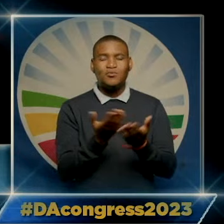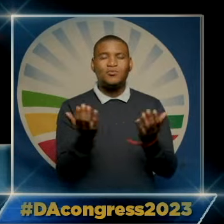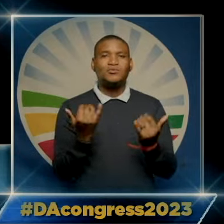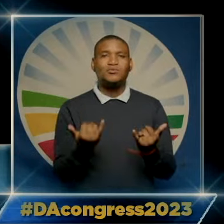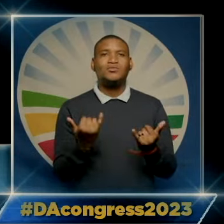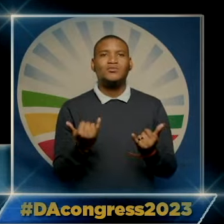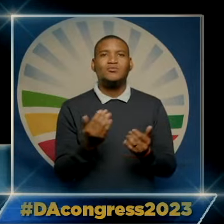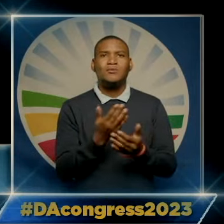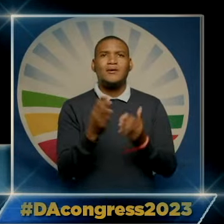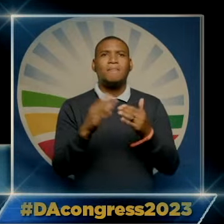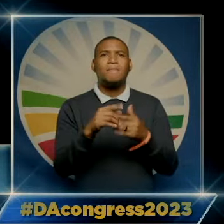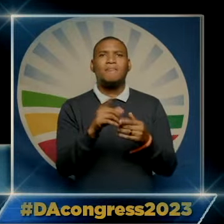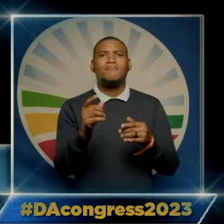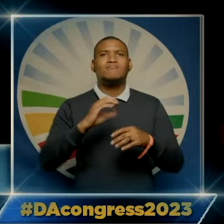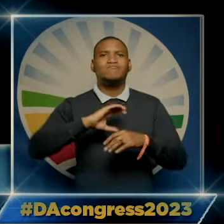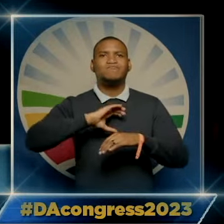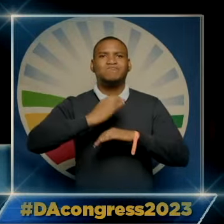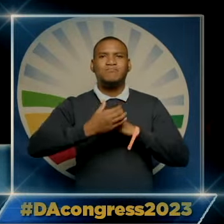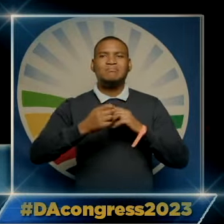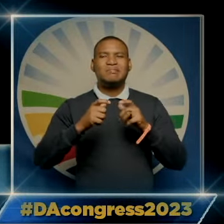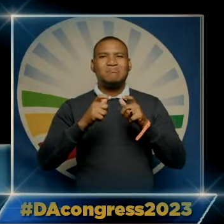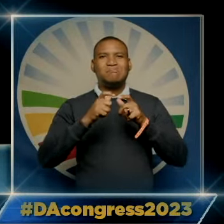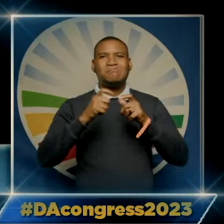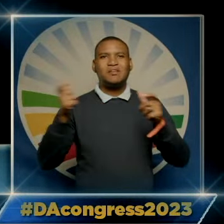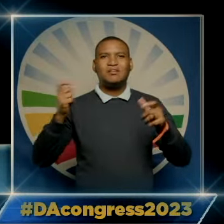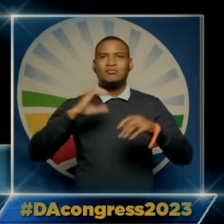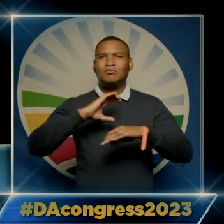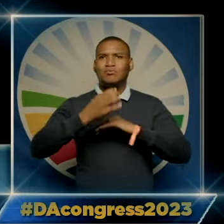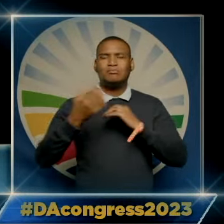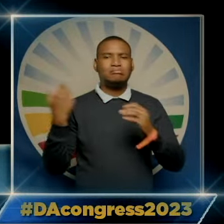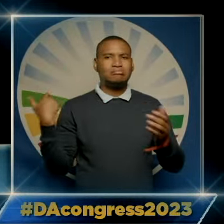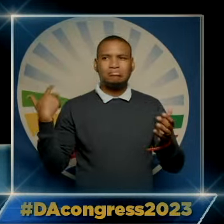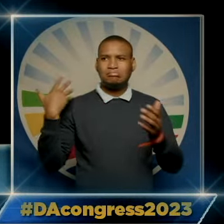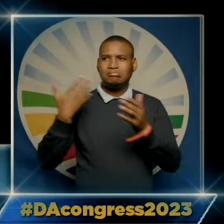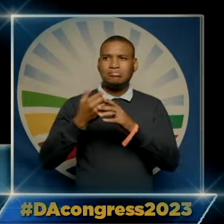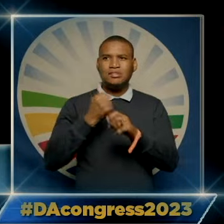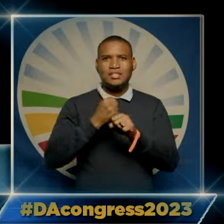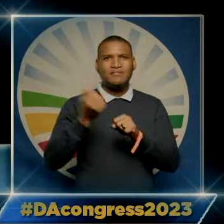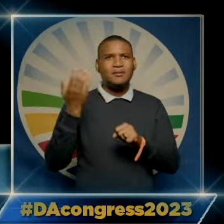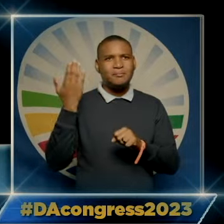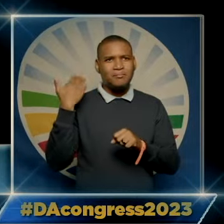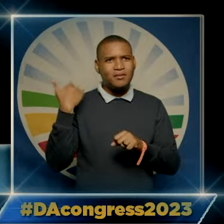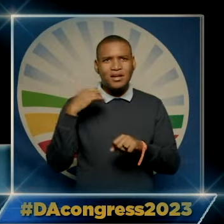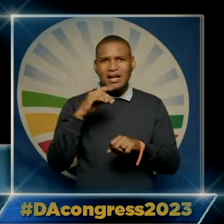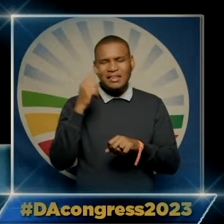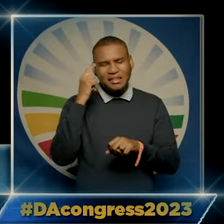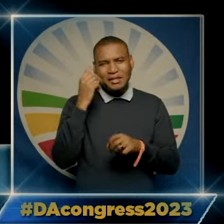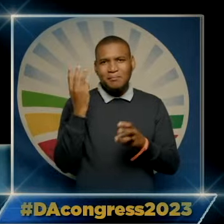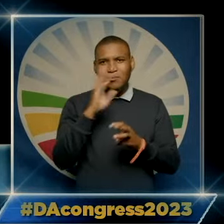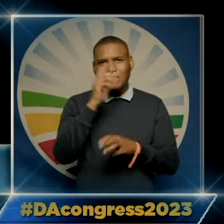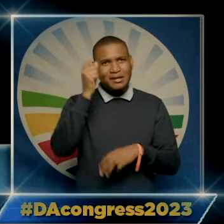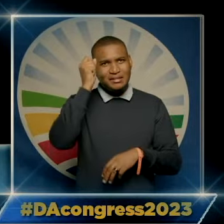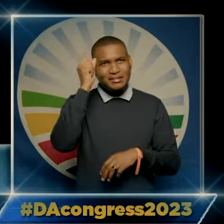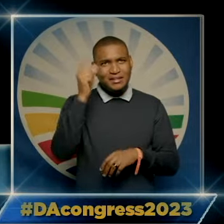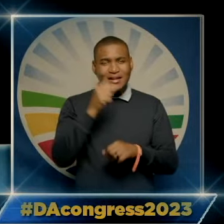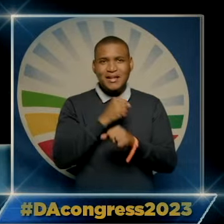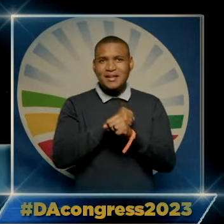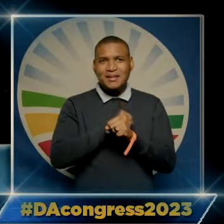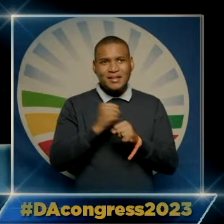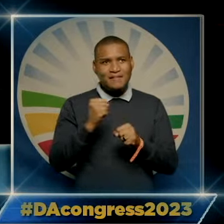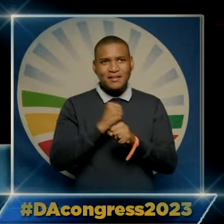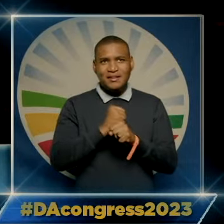this Congress is the biggest Congress we've ever had. I know quite a lot of people have said it, but I don't think we understand. Never and